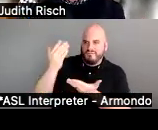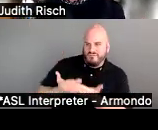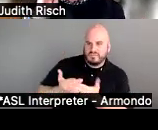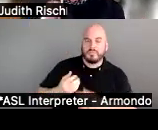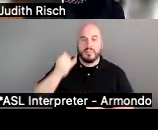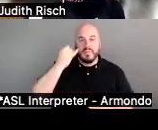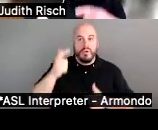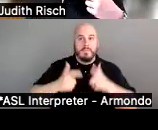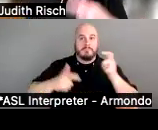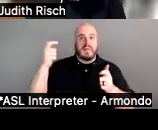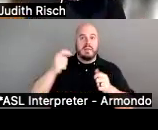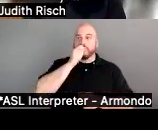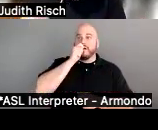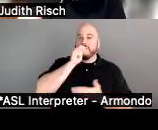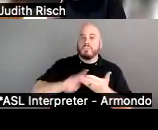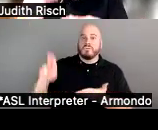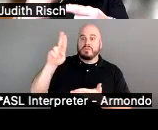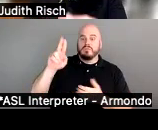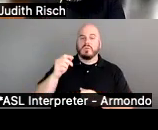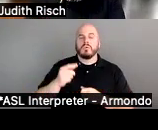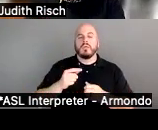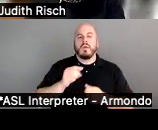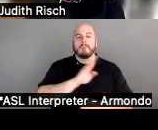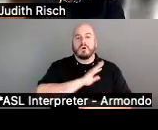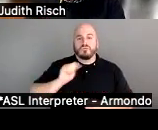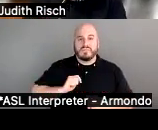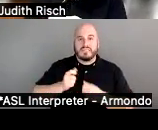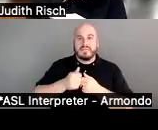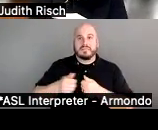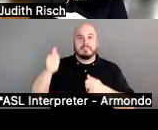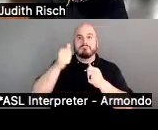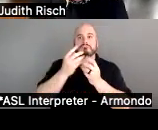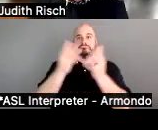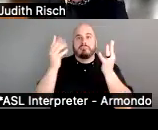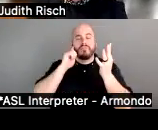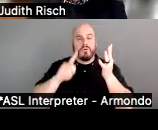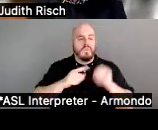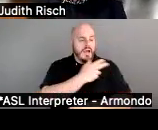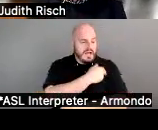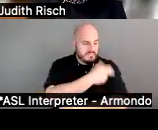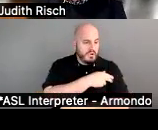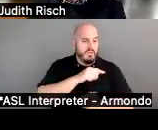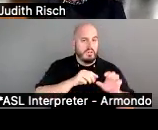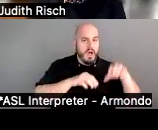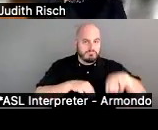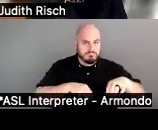private university with one board of trustees over the hospital and the